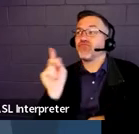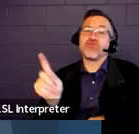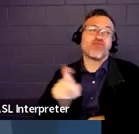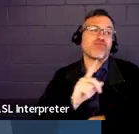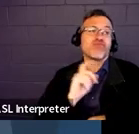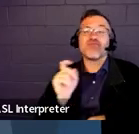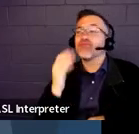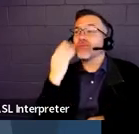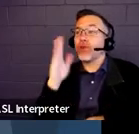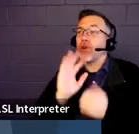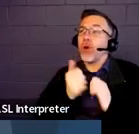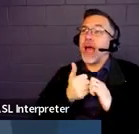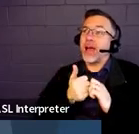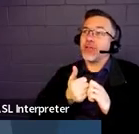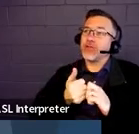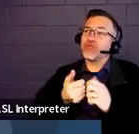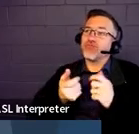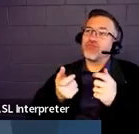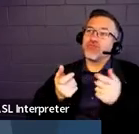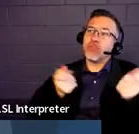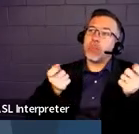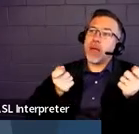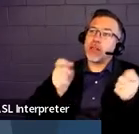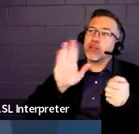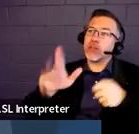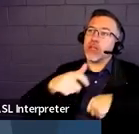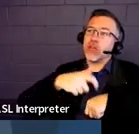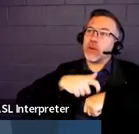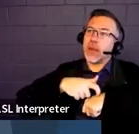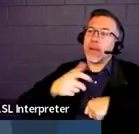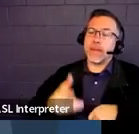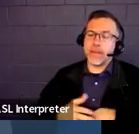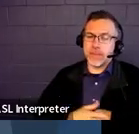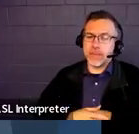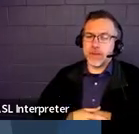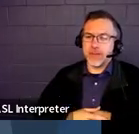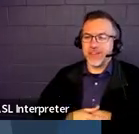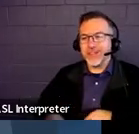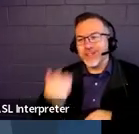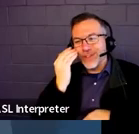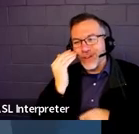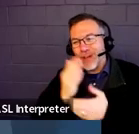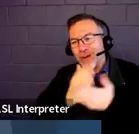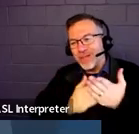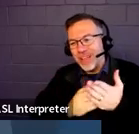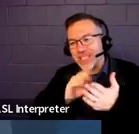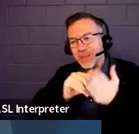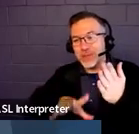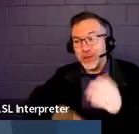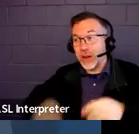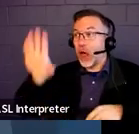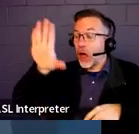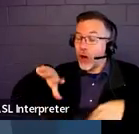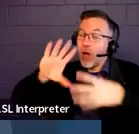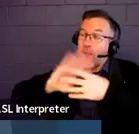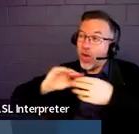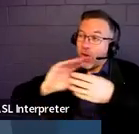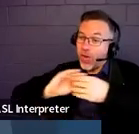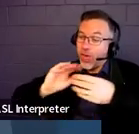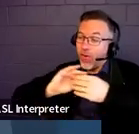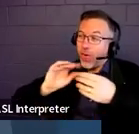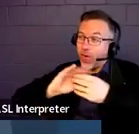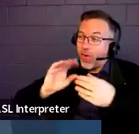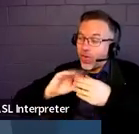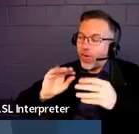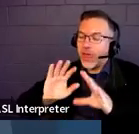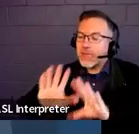manage their time, because that quick conversation turns into, you know, the chatterboxes, and they're like, oh, miss, I forgot, I didn't see.